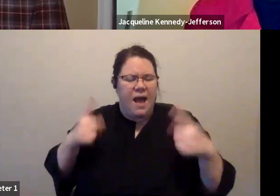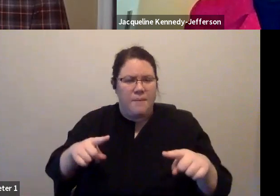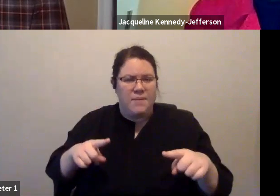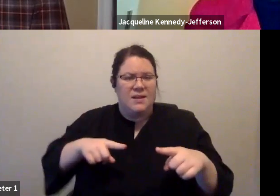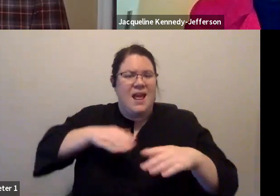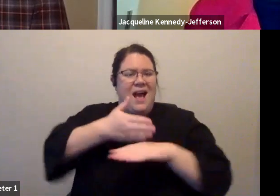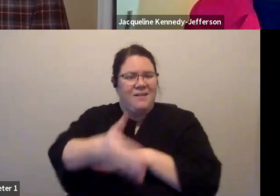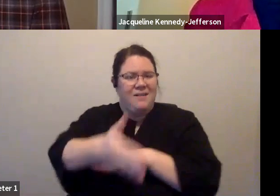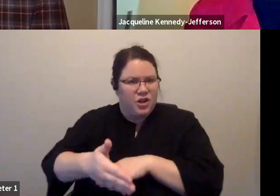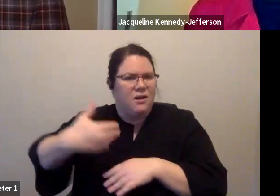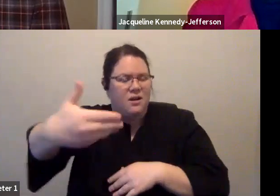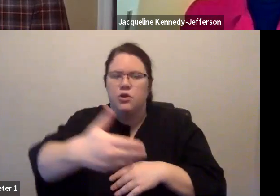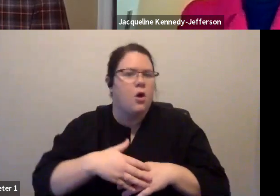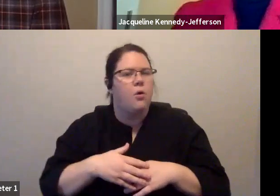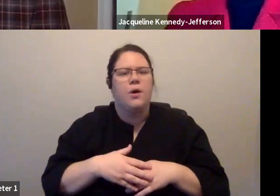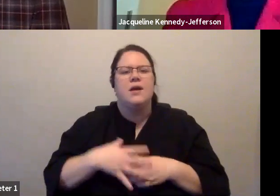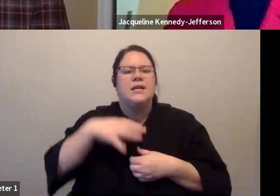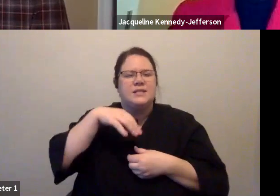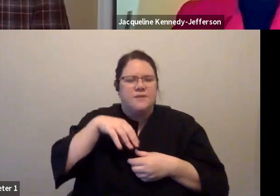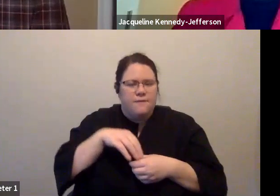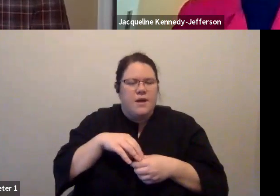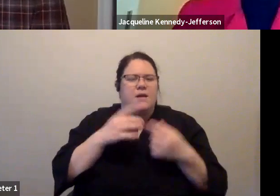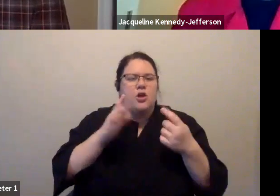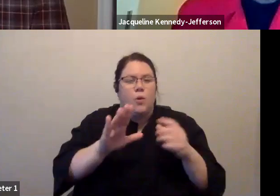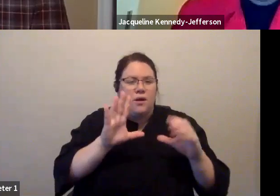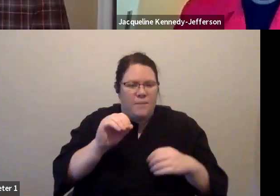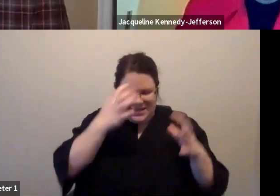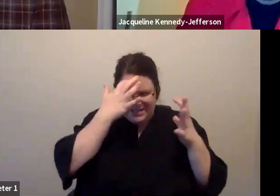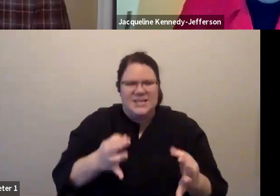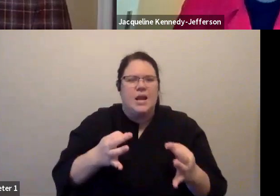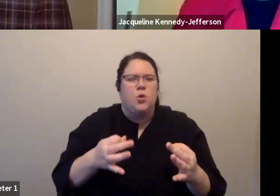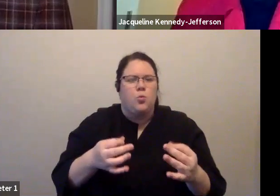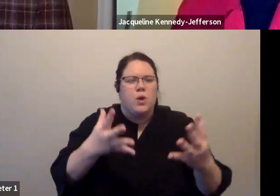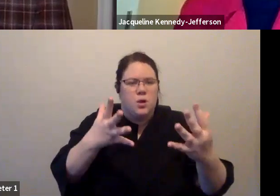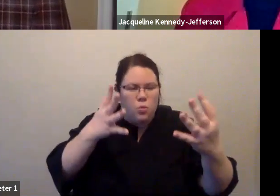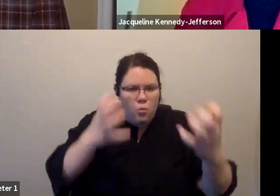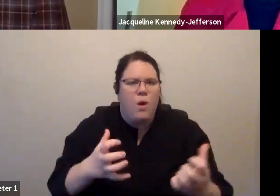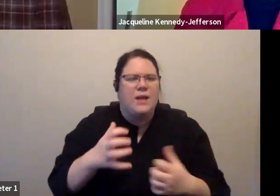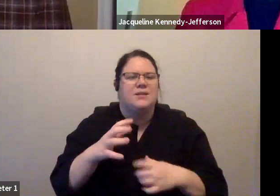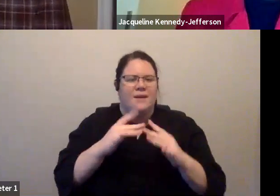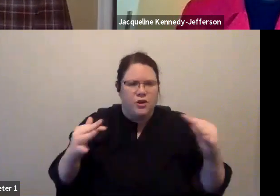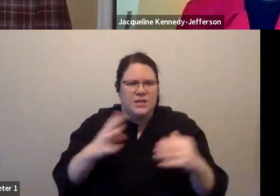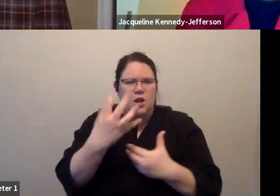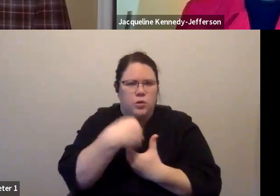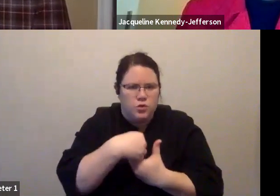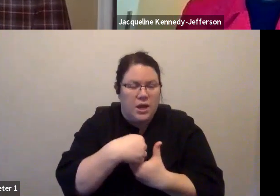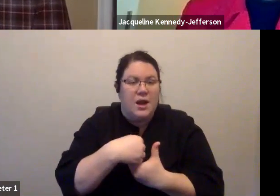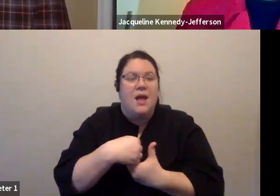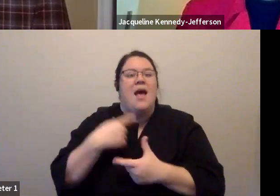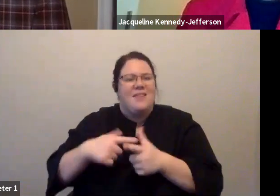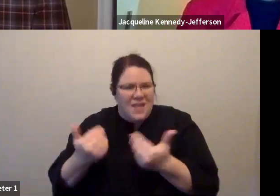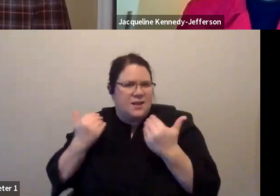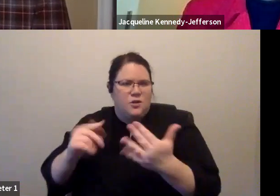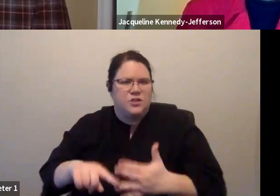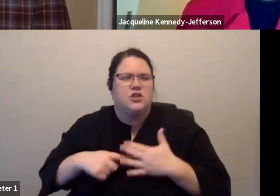it's a part of your organization's strategy, right? Because we know diversity and inclusion fuels innovation. And the reason that it fuels innovation is